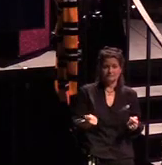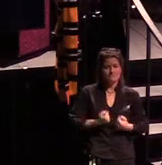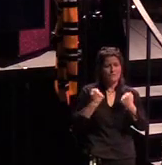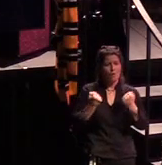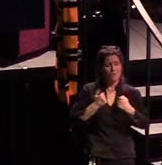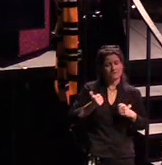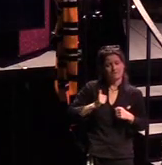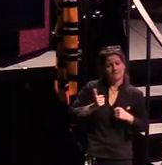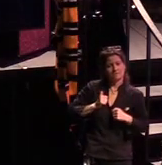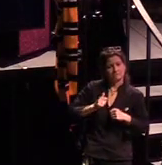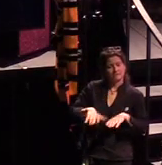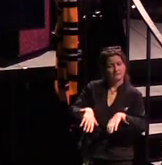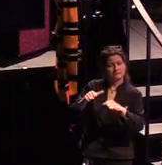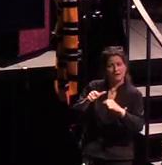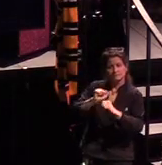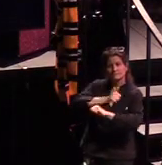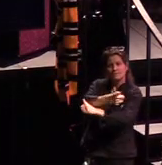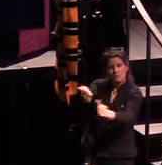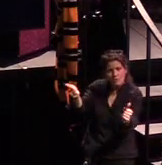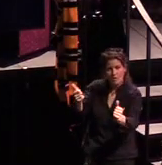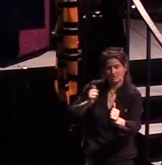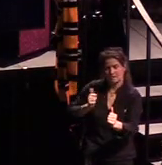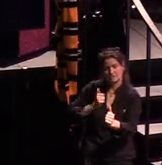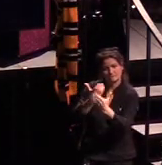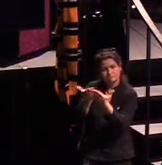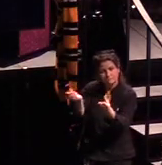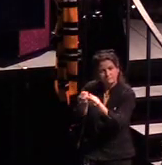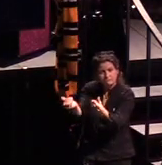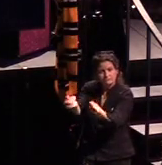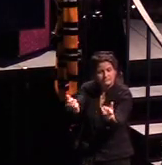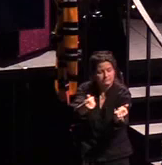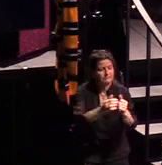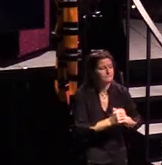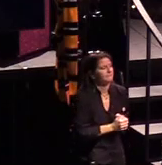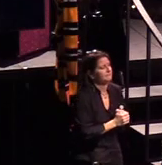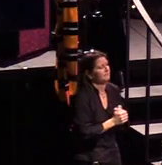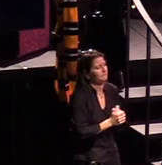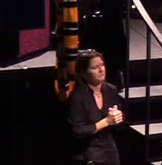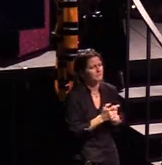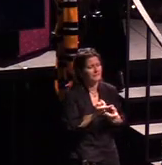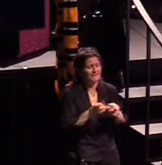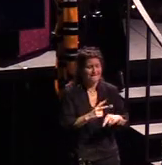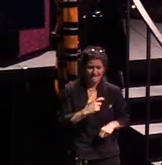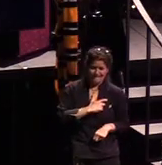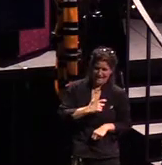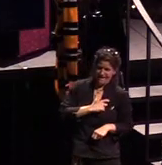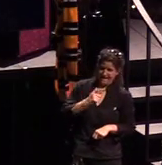other people's biscuit tackling fear head-on biscuit it's crucial when